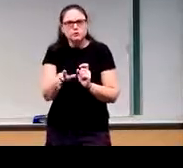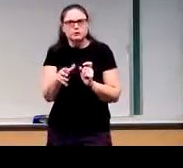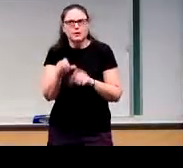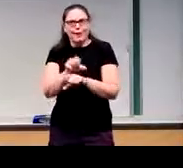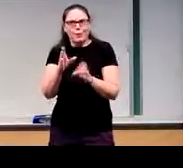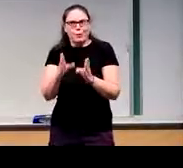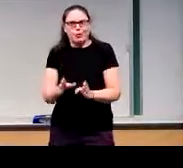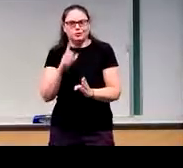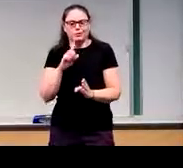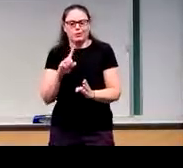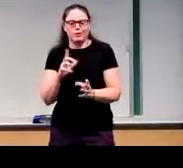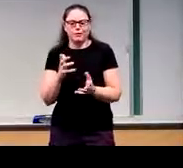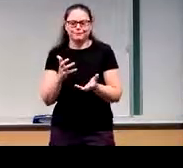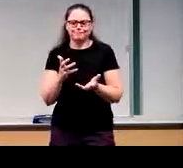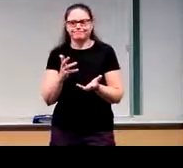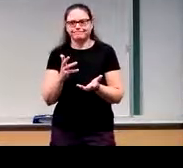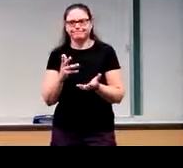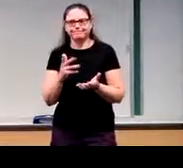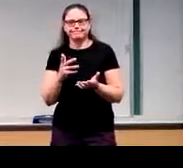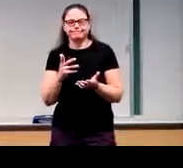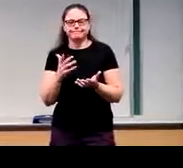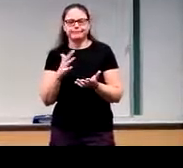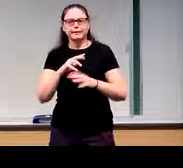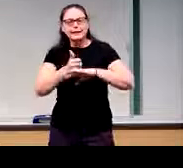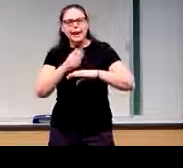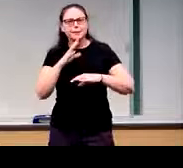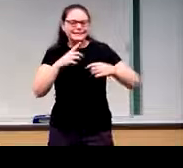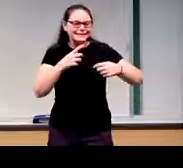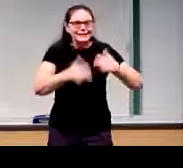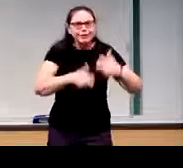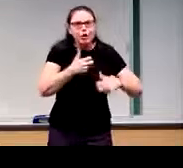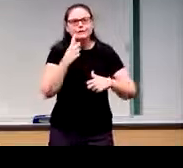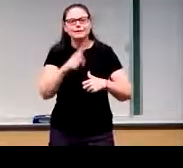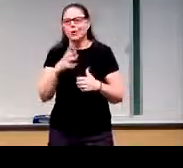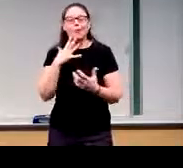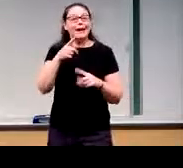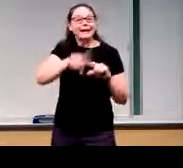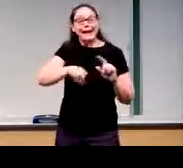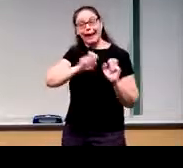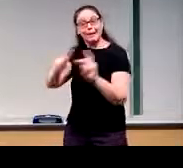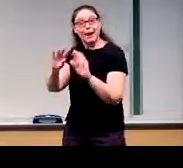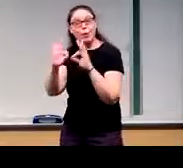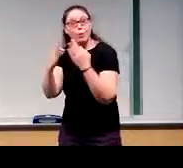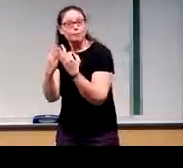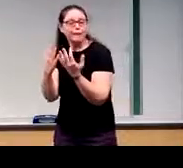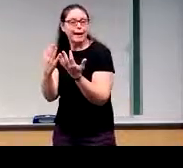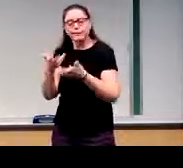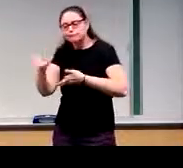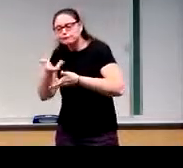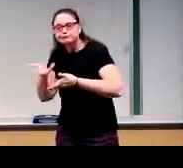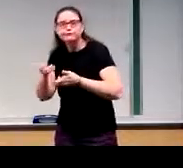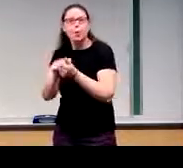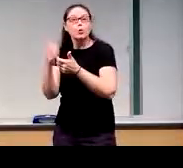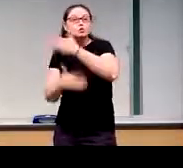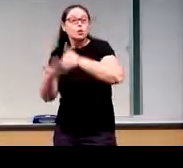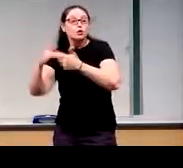will cite difficulties in meaningful relationships. Like they can't get home to see their family, they can't have time to socialize